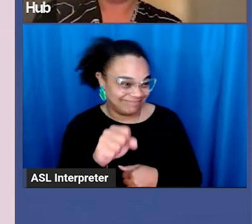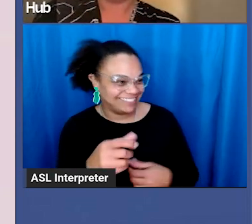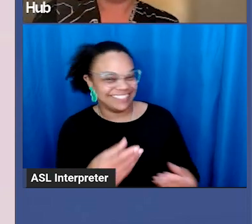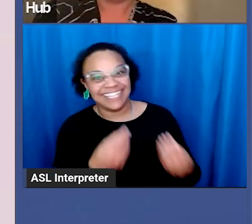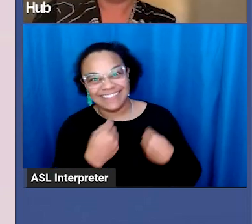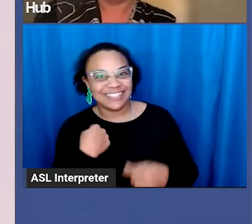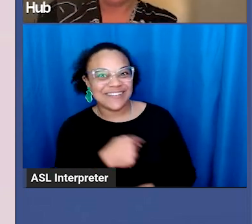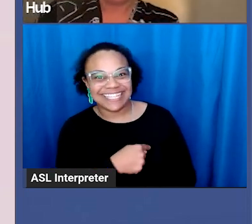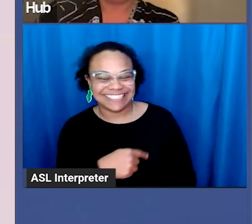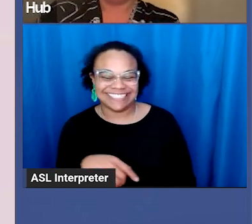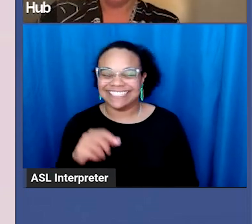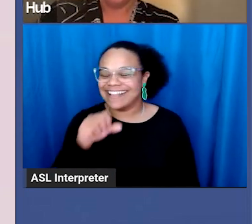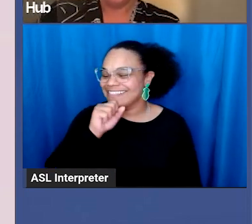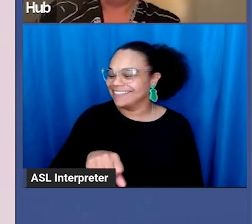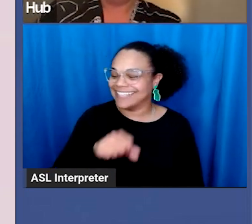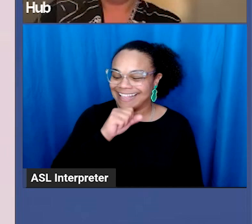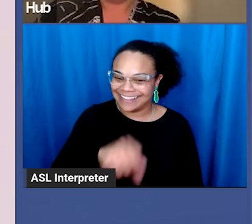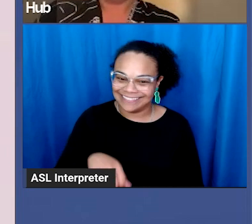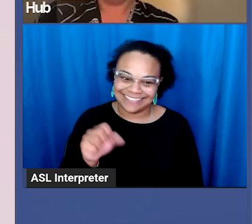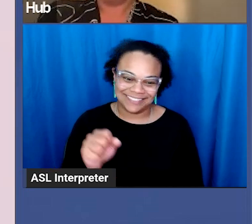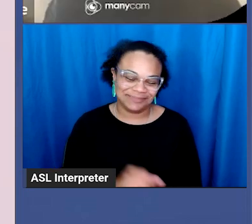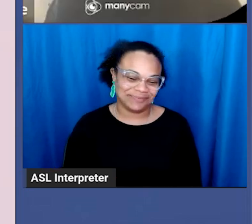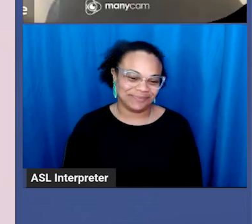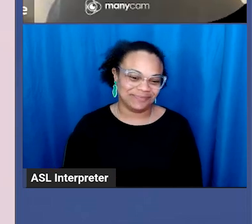us. Love that. Yeah.